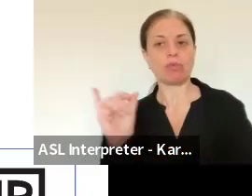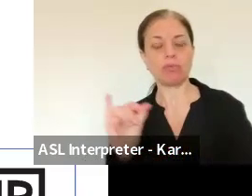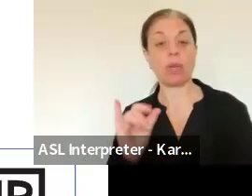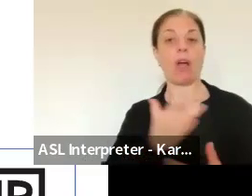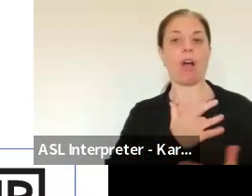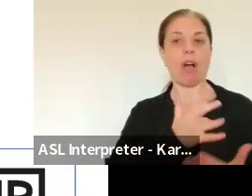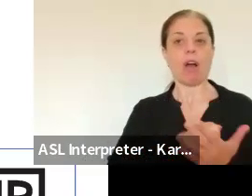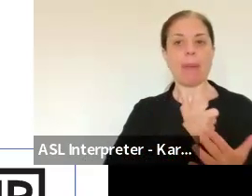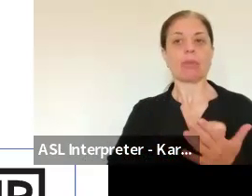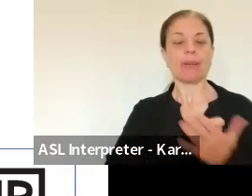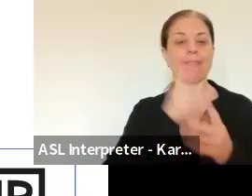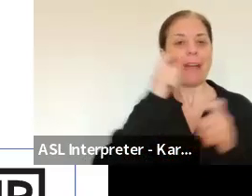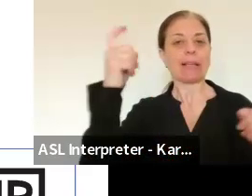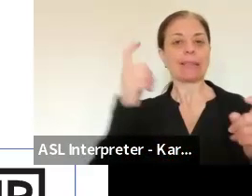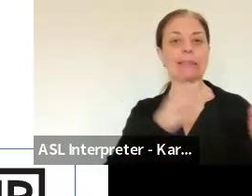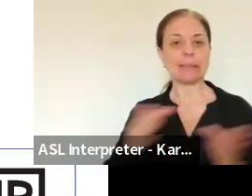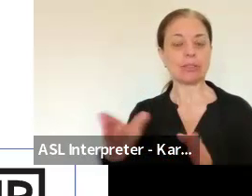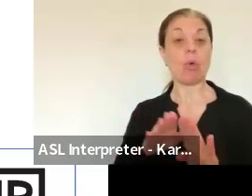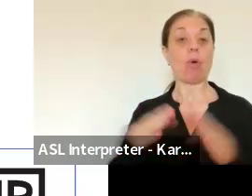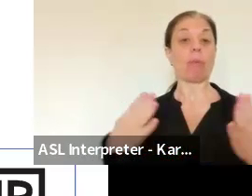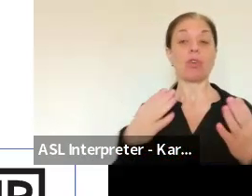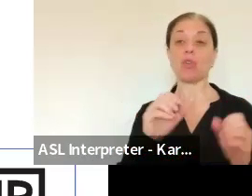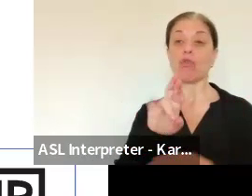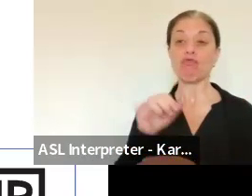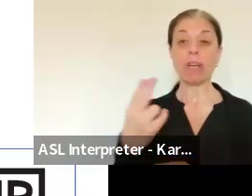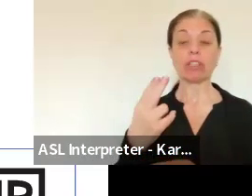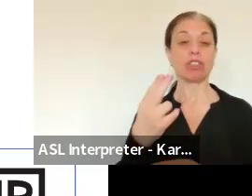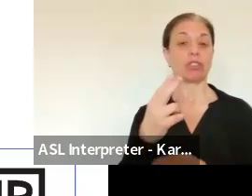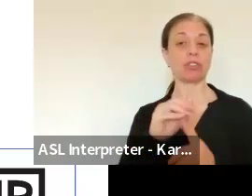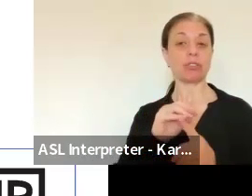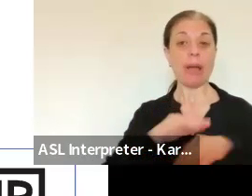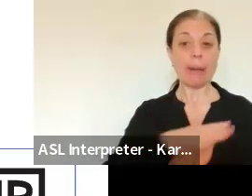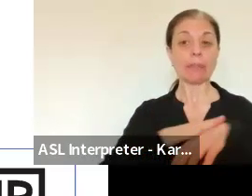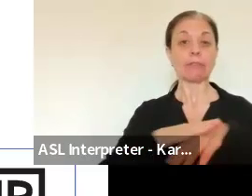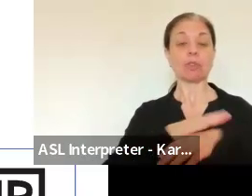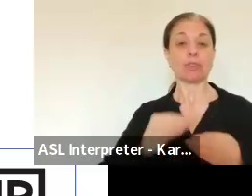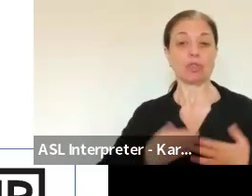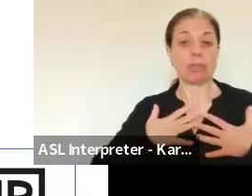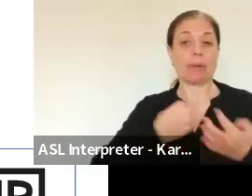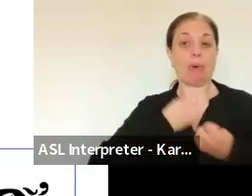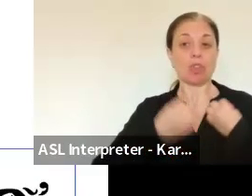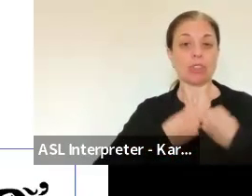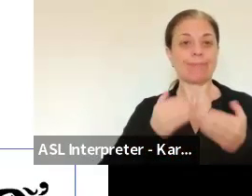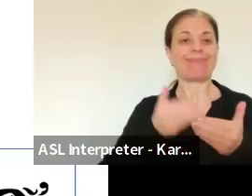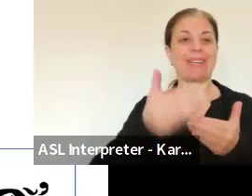heart-pounding fantasy series opener is a rich tapestry of atmosphere, intrigue, and emotion. Next.